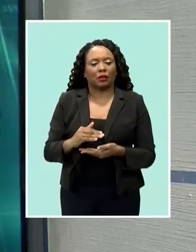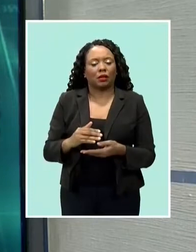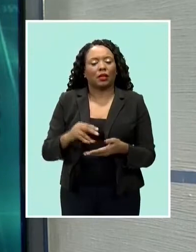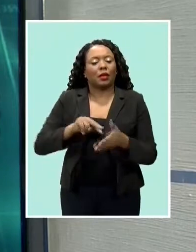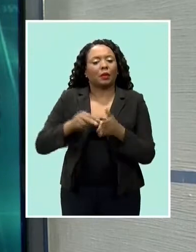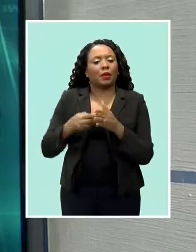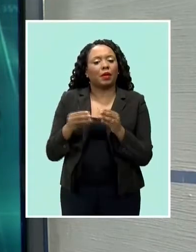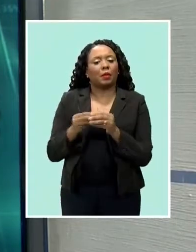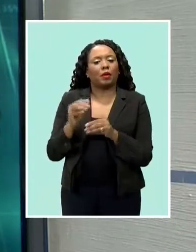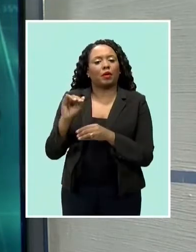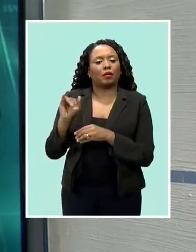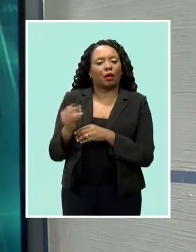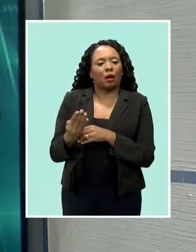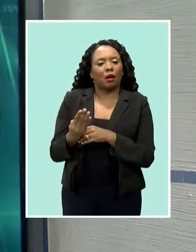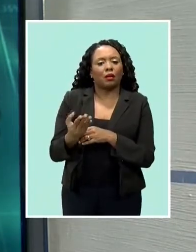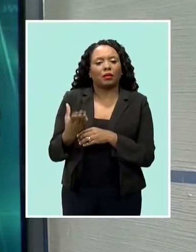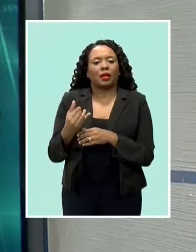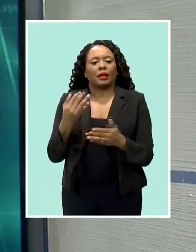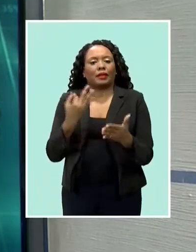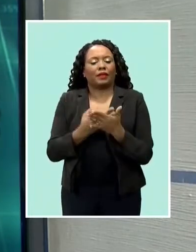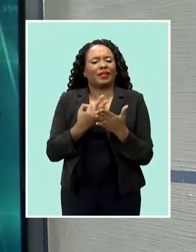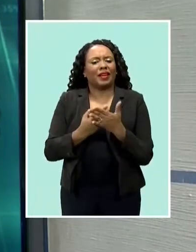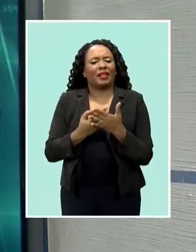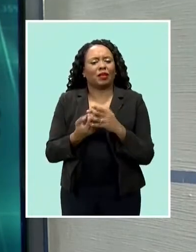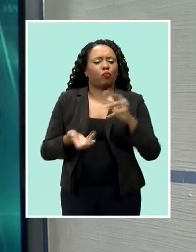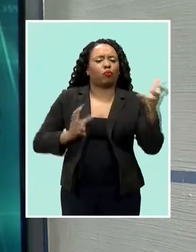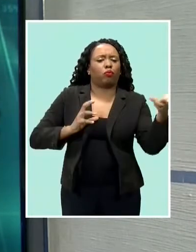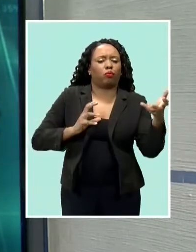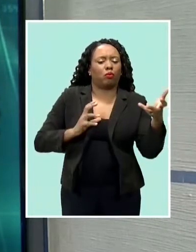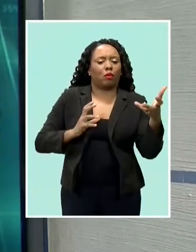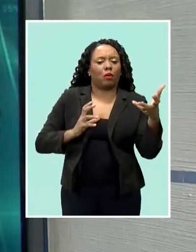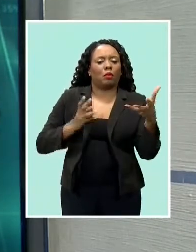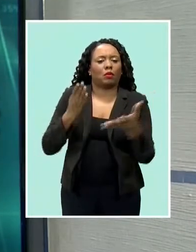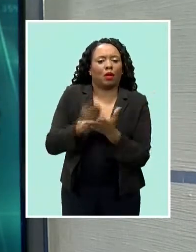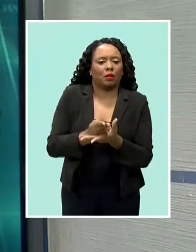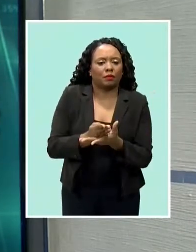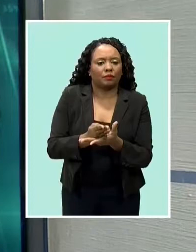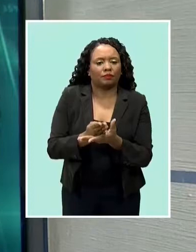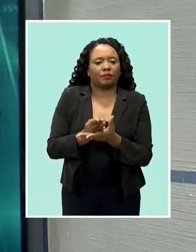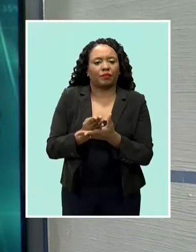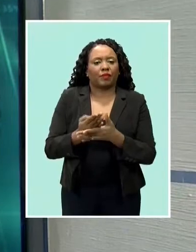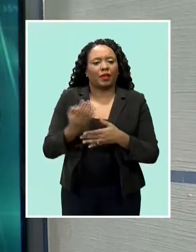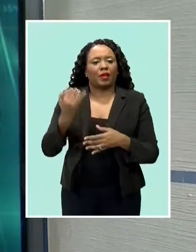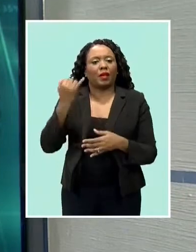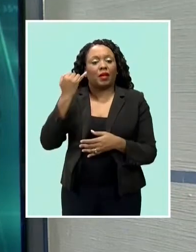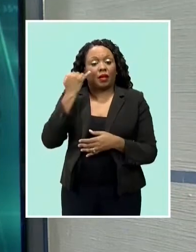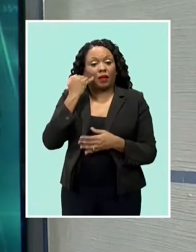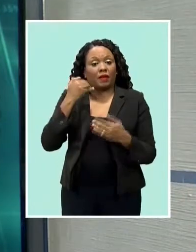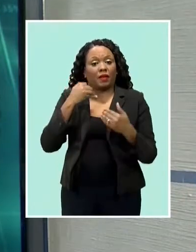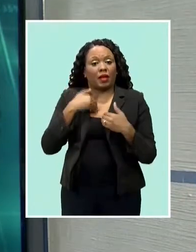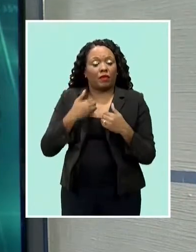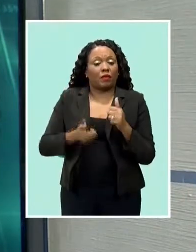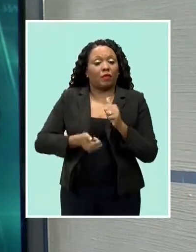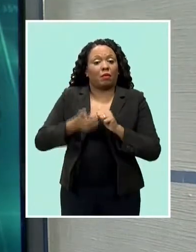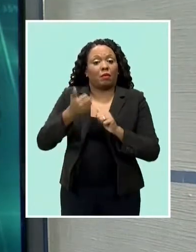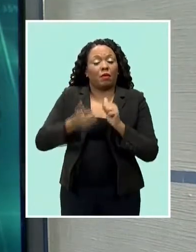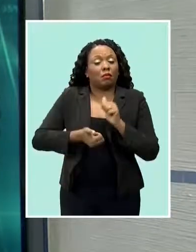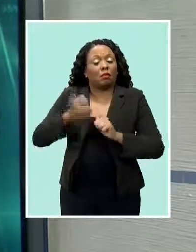financial crisis. But critics say while the Conservatives have a majority in Parliament, they will find it hard to deliver on their